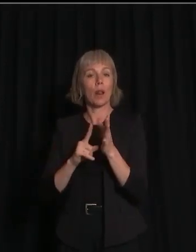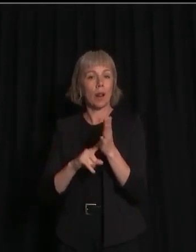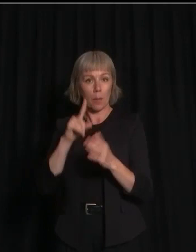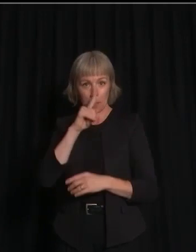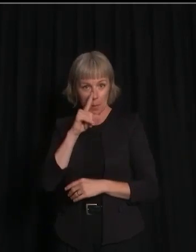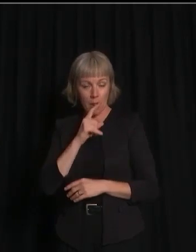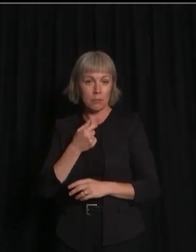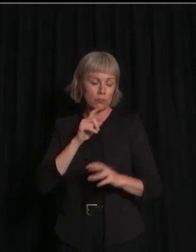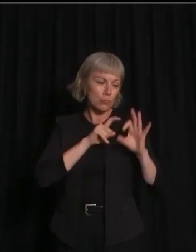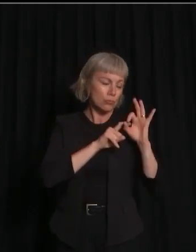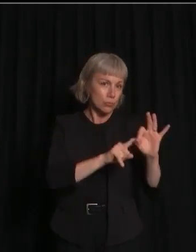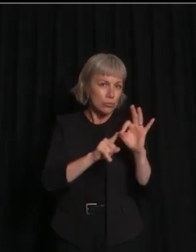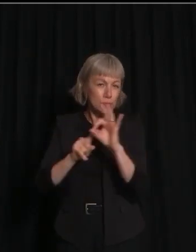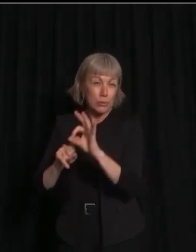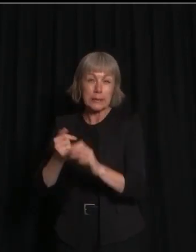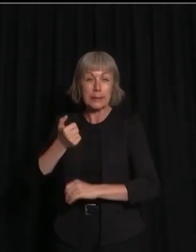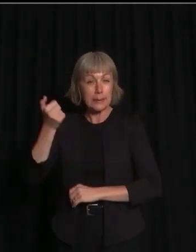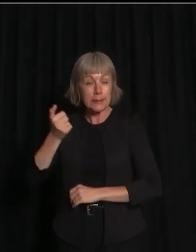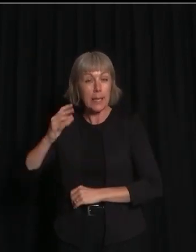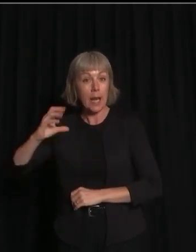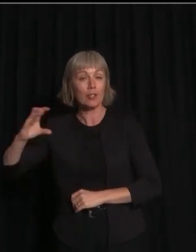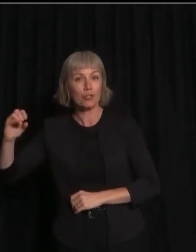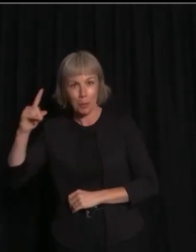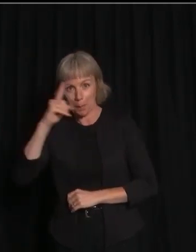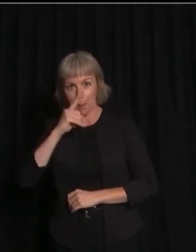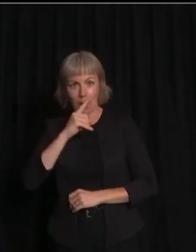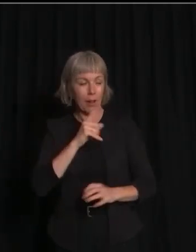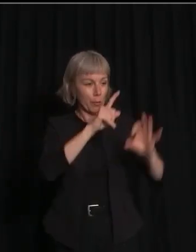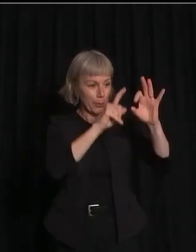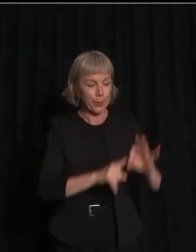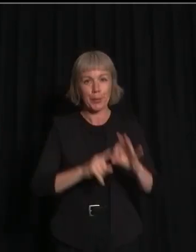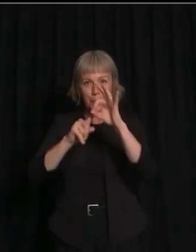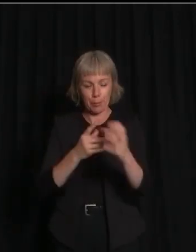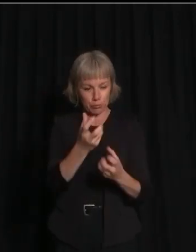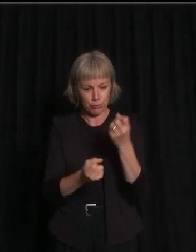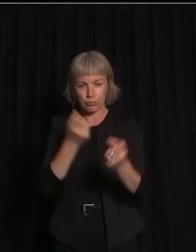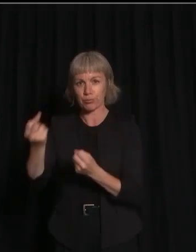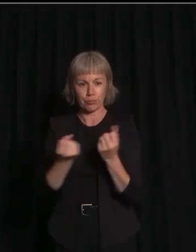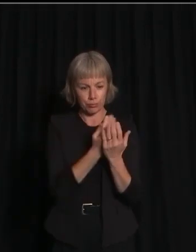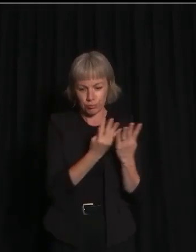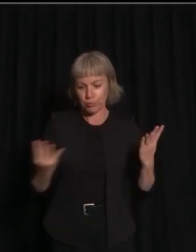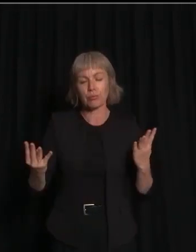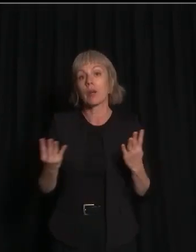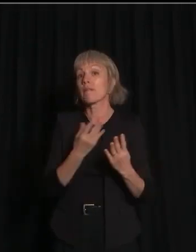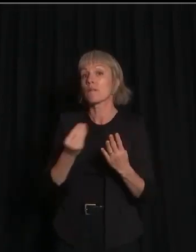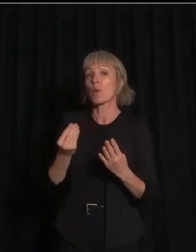surveyed 1,600 asexual people, that was completed, 1,600 people from 57-ish